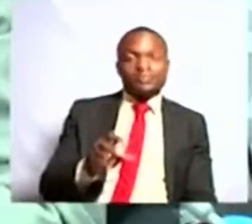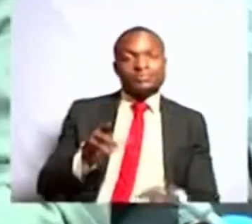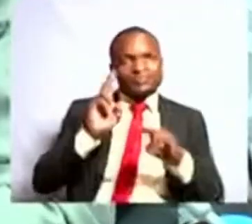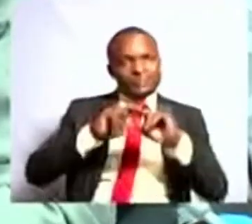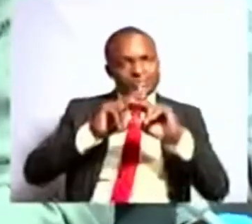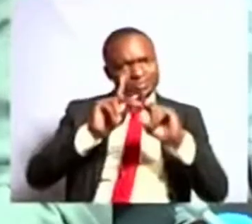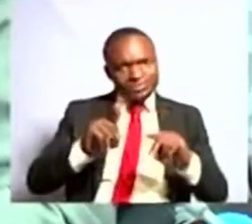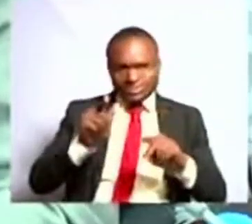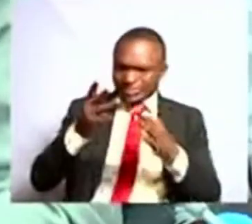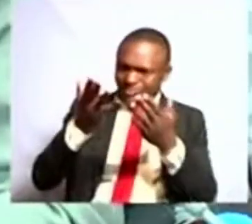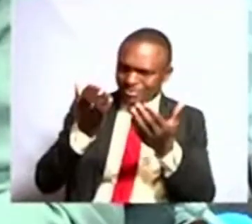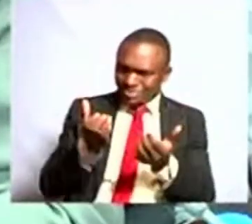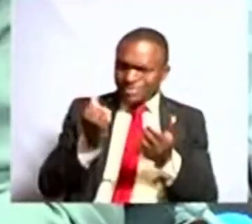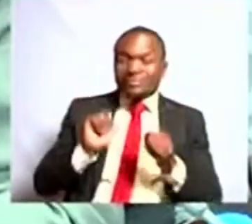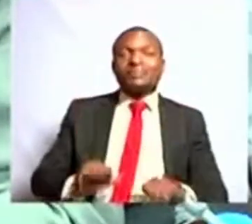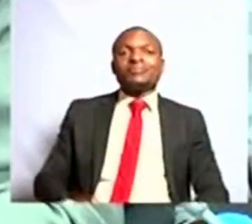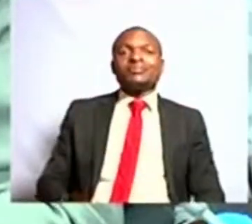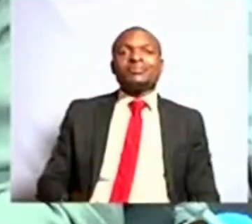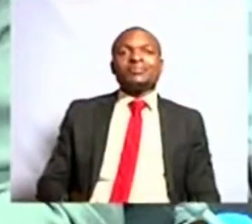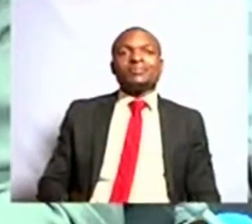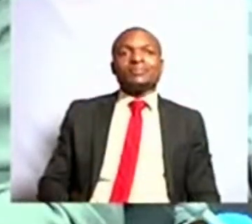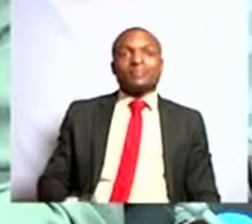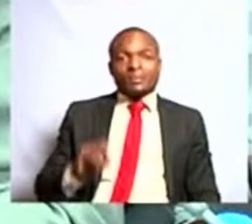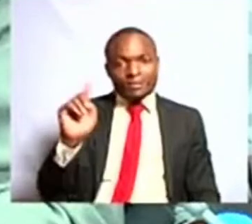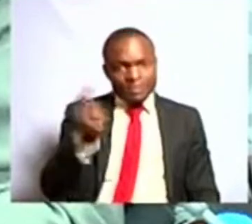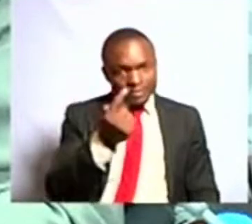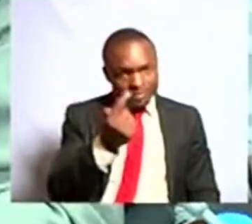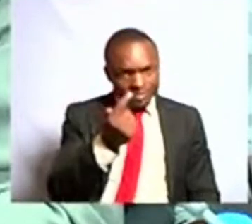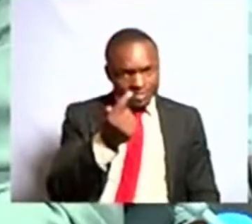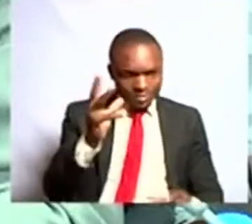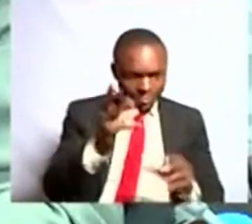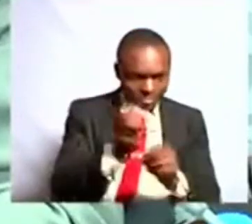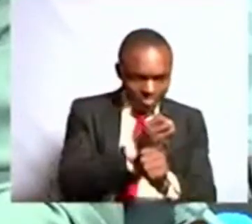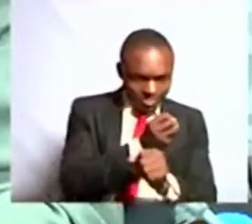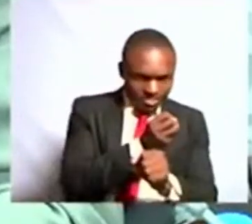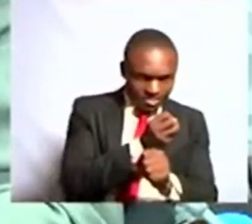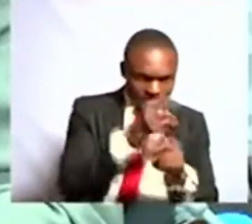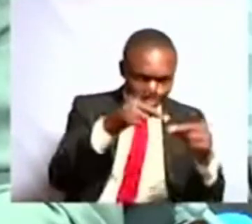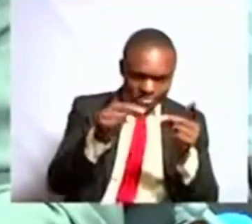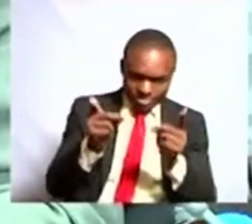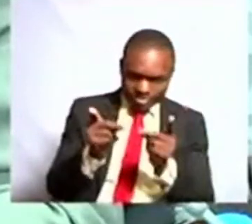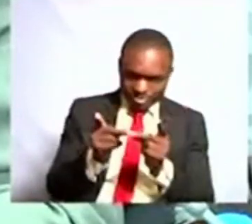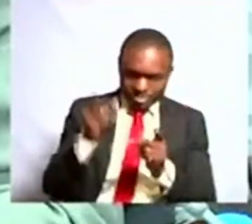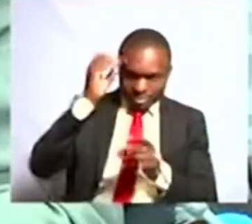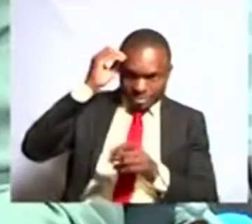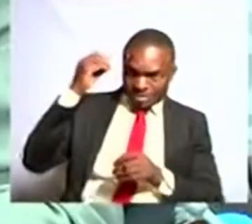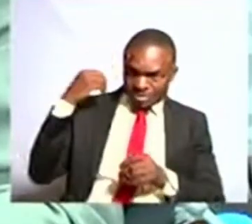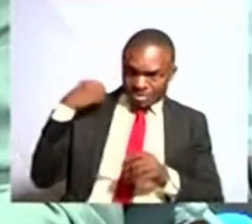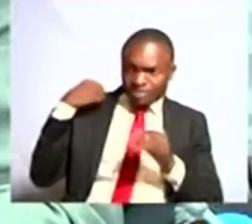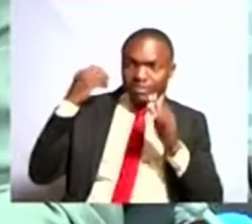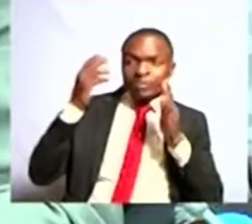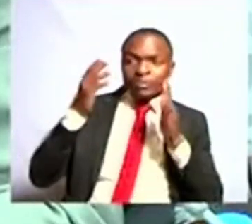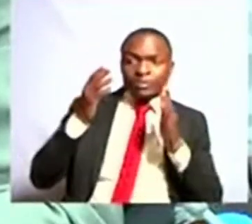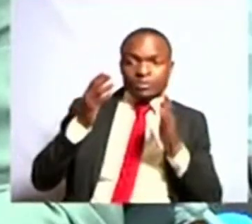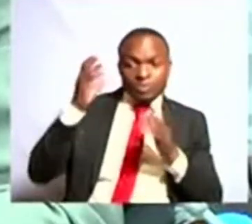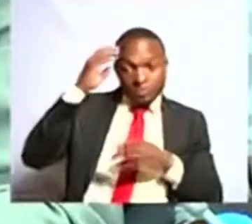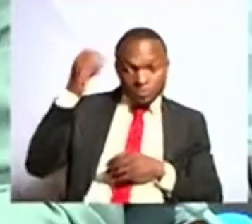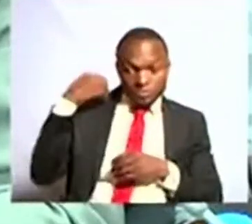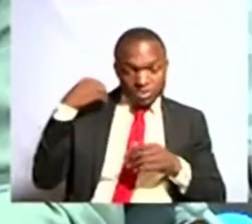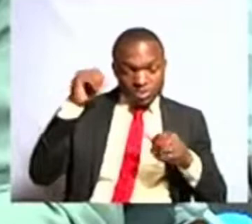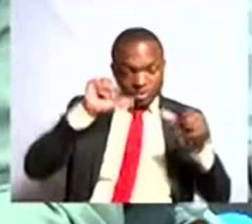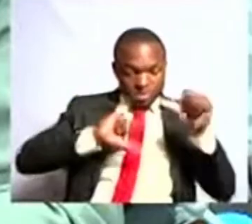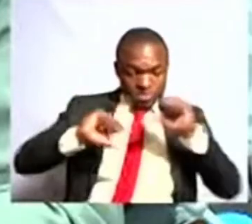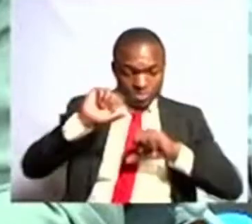Chair, I want to, first of all, maybe get a position from the Office of the Auditor General,